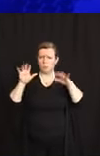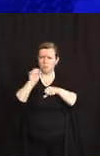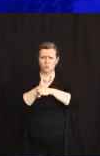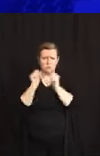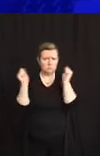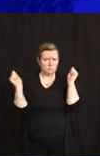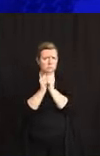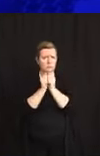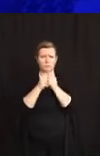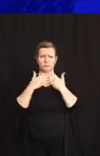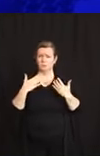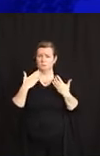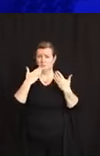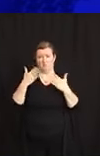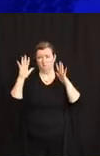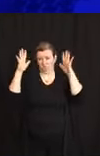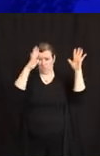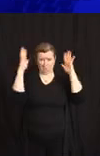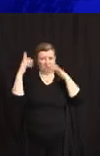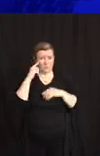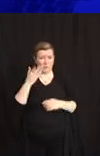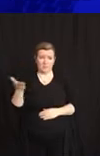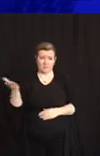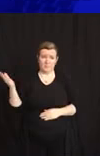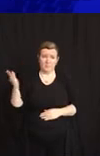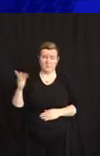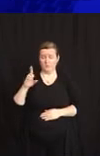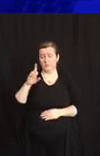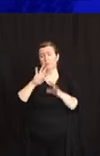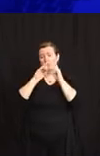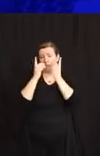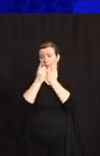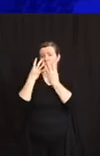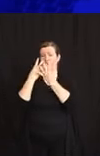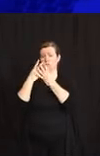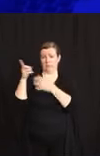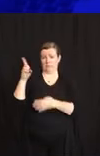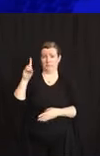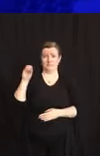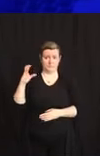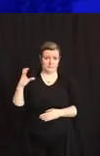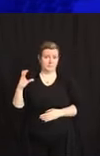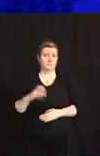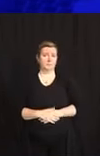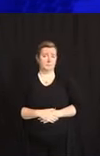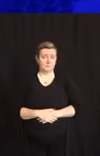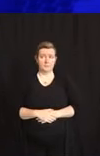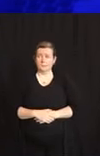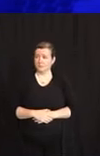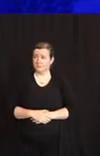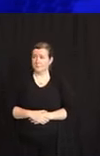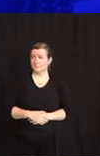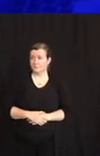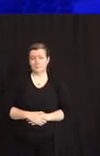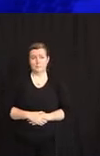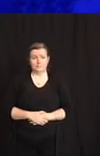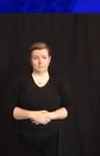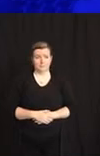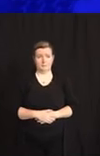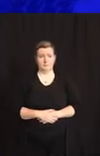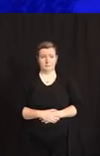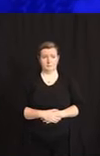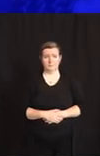proper thanks and gratitude for their assistance in supporting our efforts. And lastly, just because I know, as the governor said, we're a